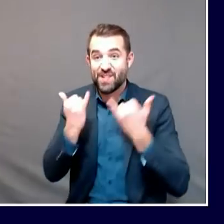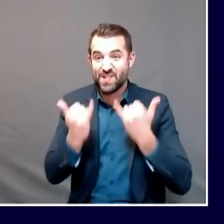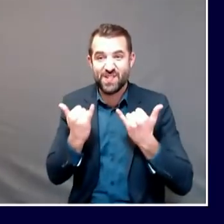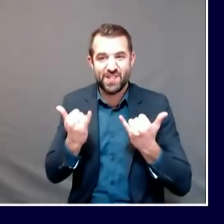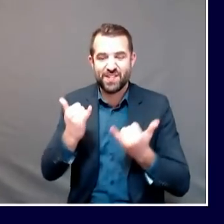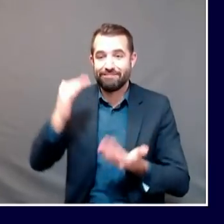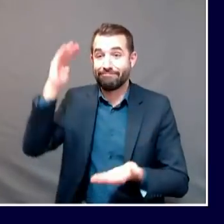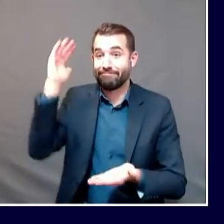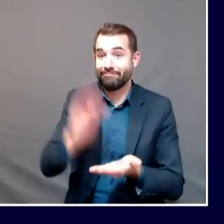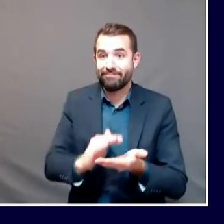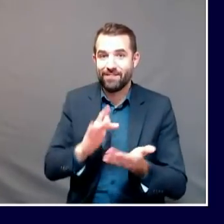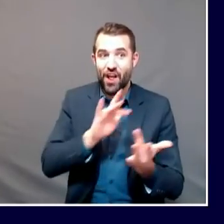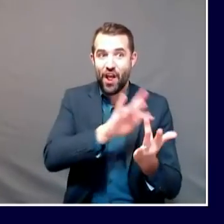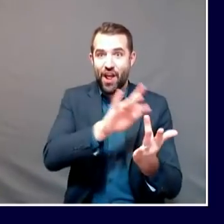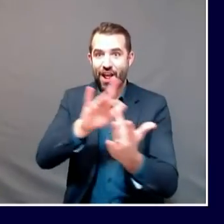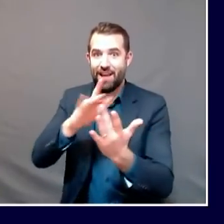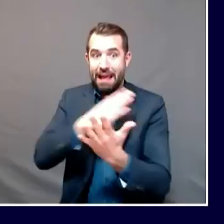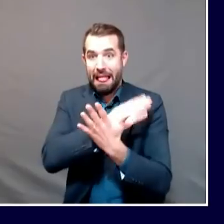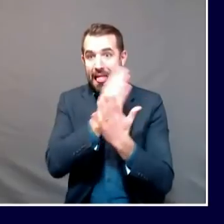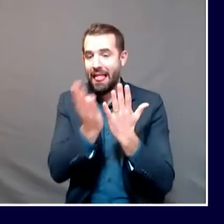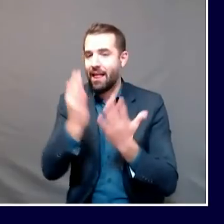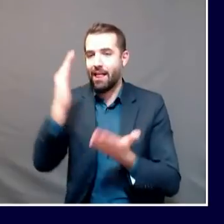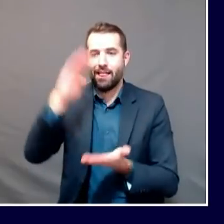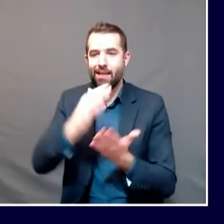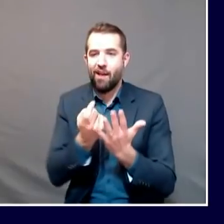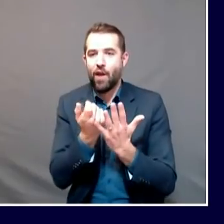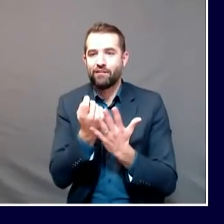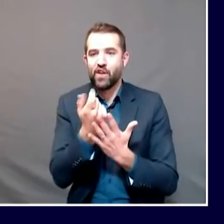numbers are with precision and with accuracy right now.